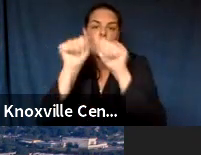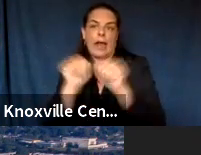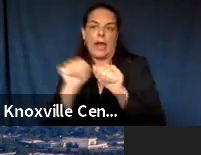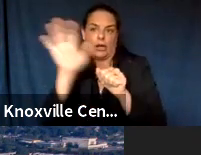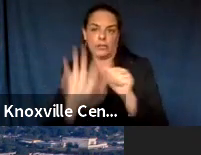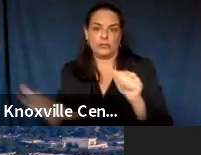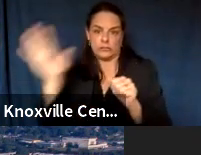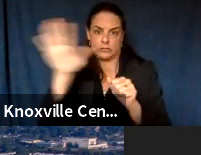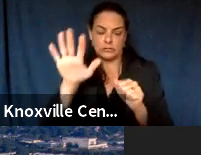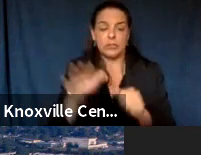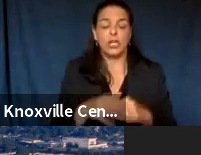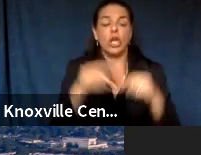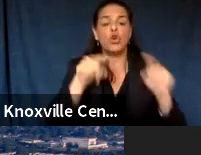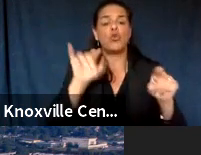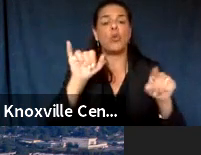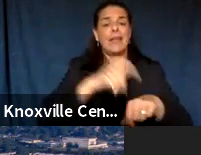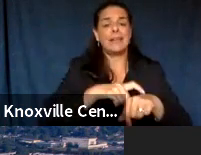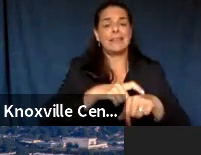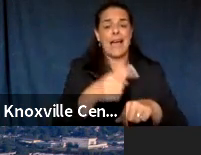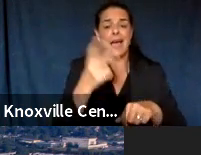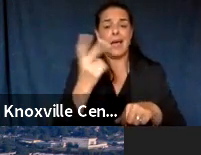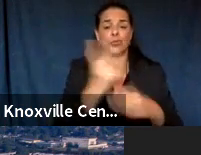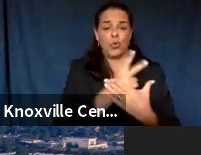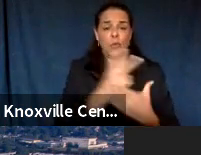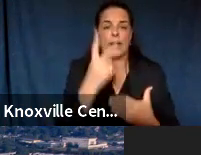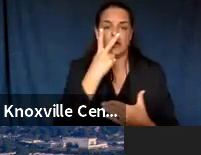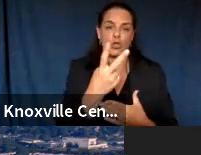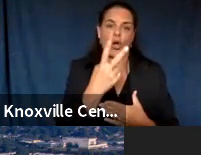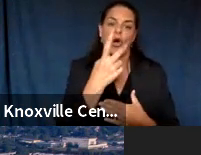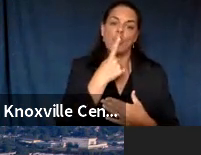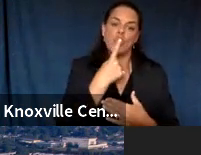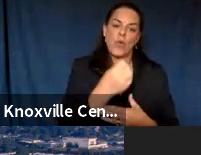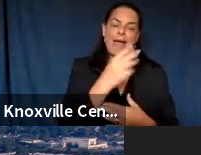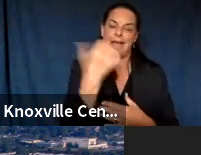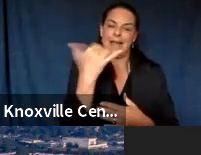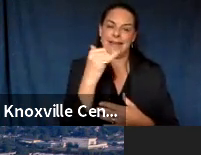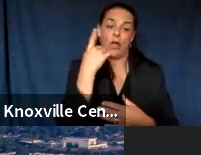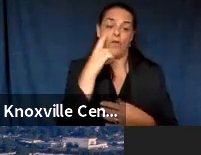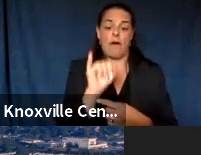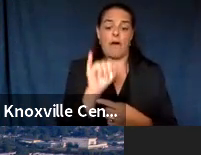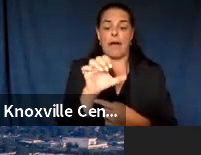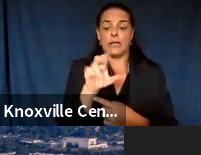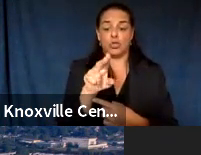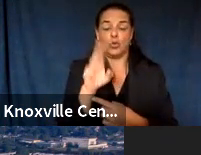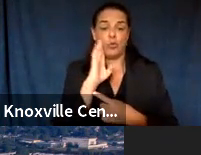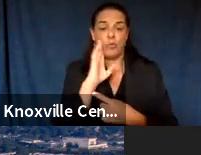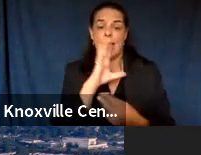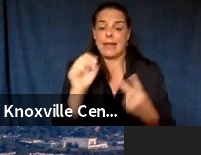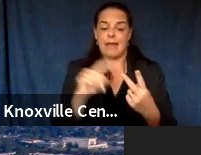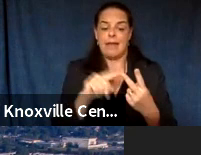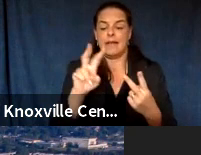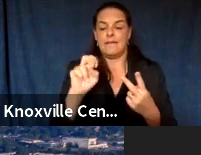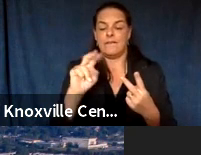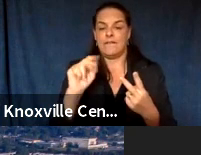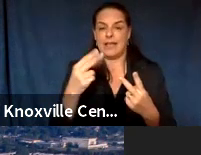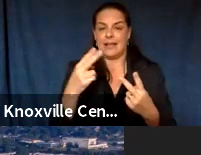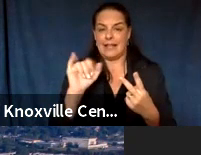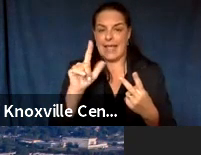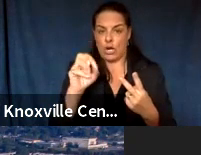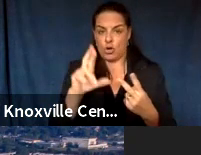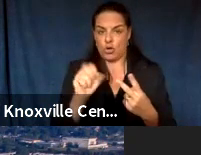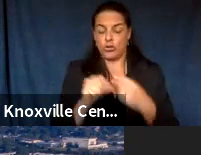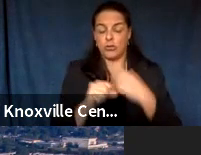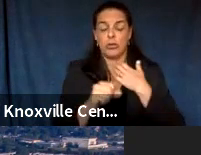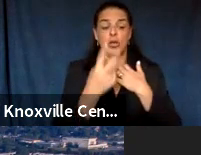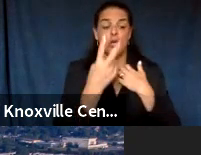During this time frame, we saw red and yellow flags noted for ICU beds and ventilators. 2 yellow flags were